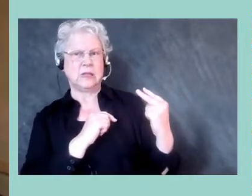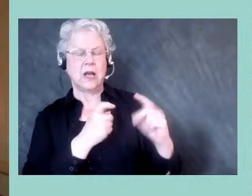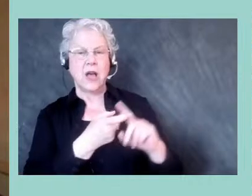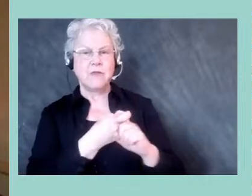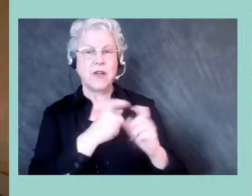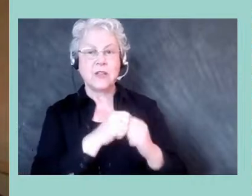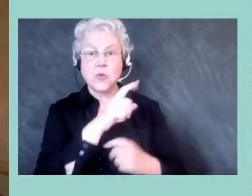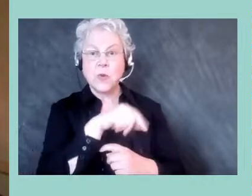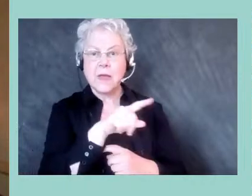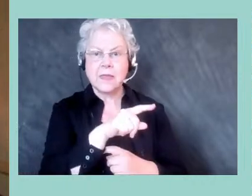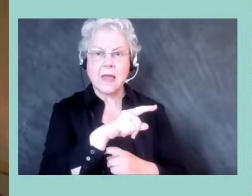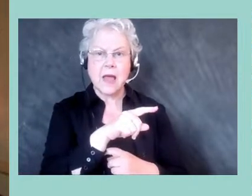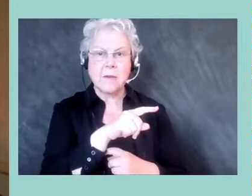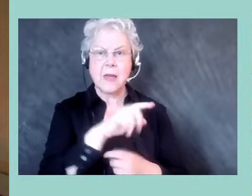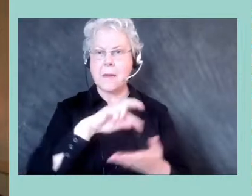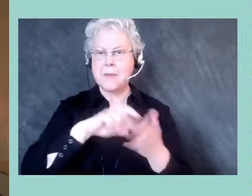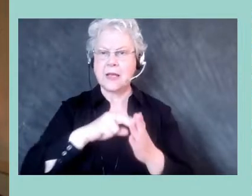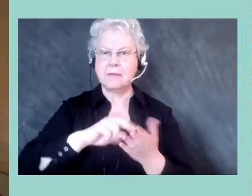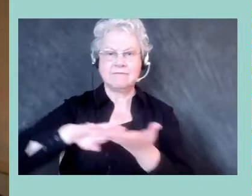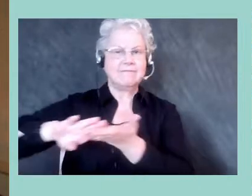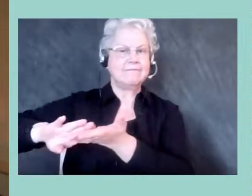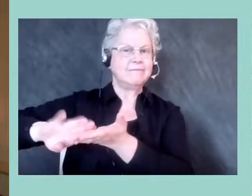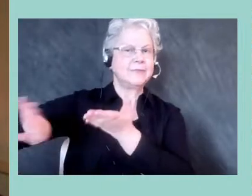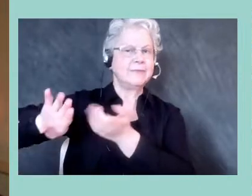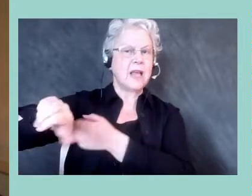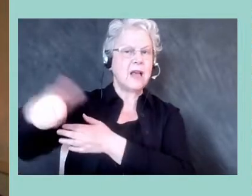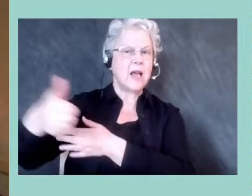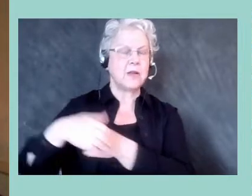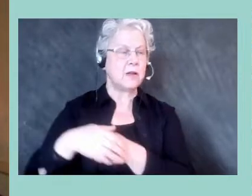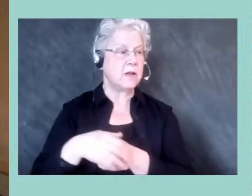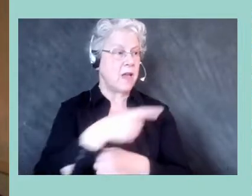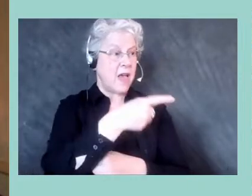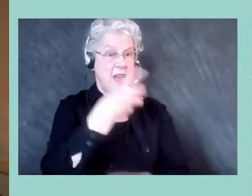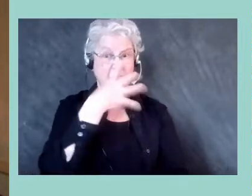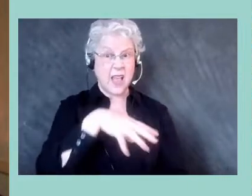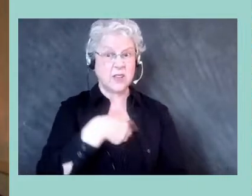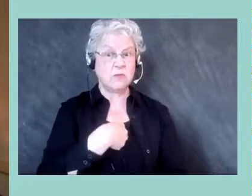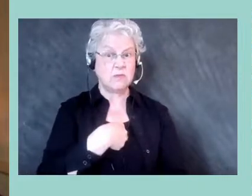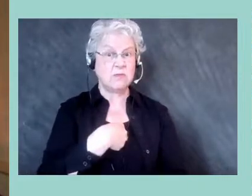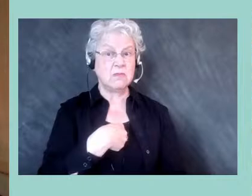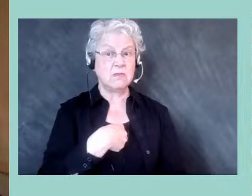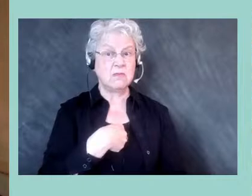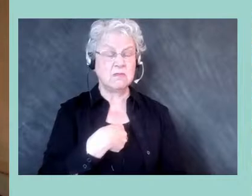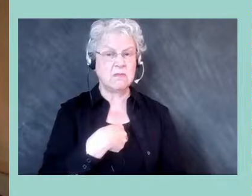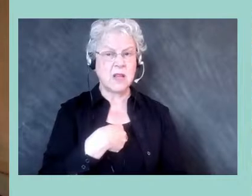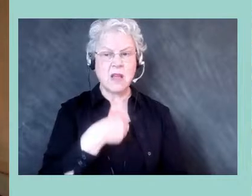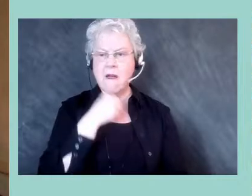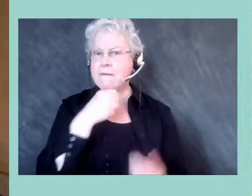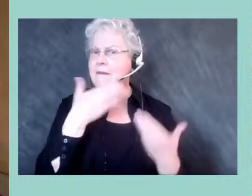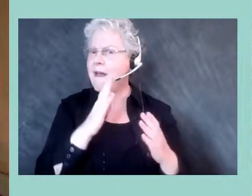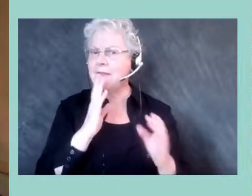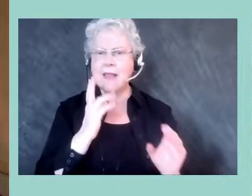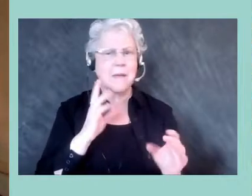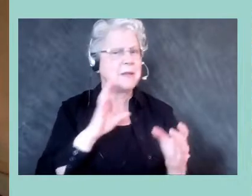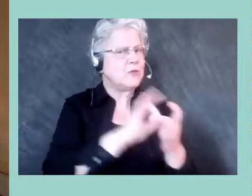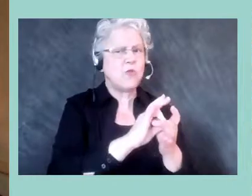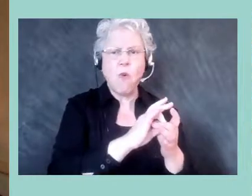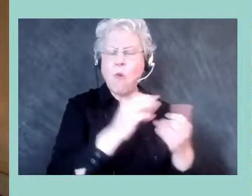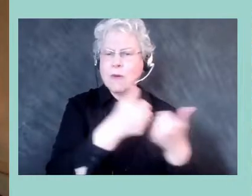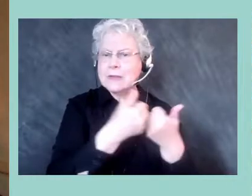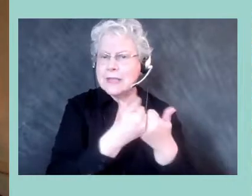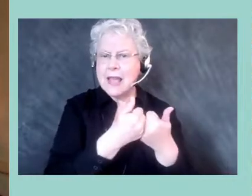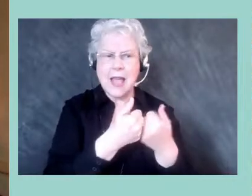made it really clear that being friends with them was not a good idea. They ignored me on the